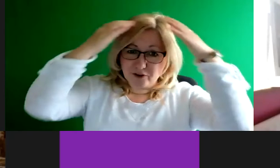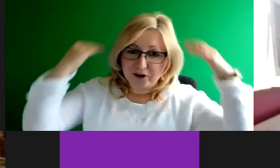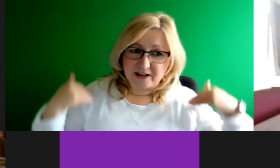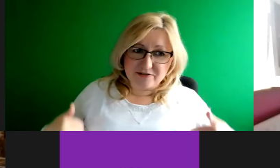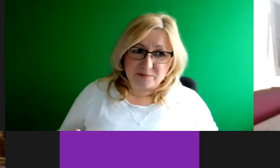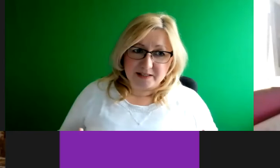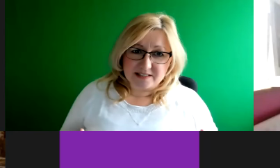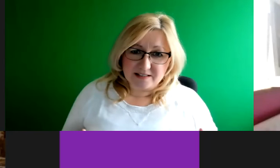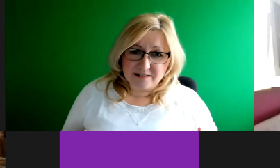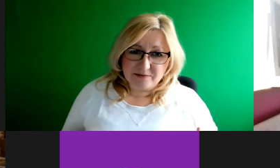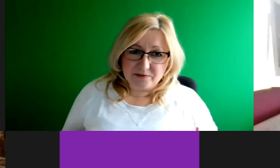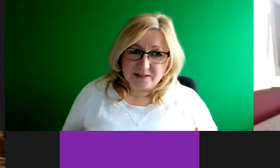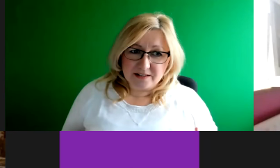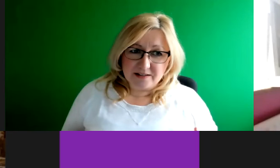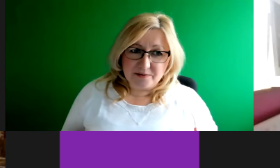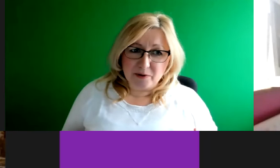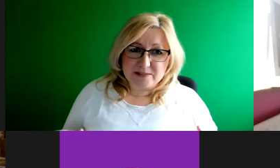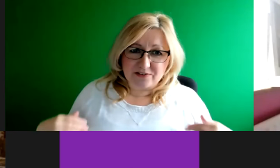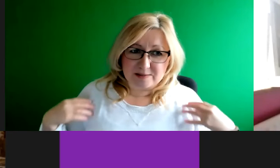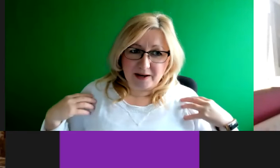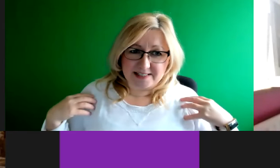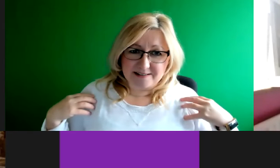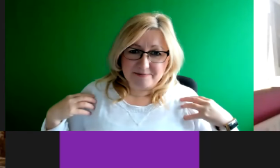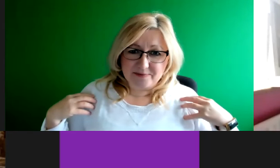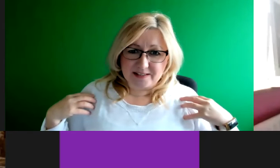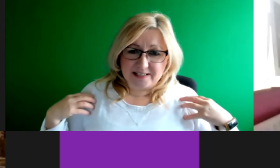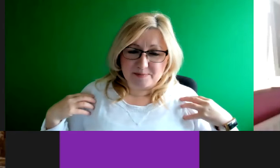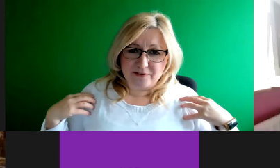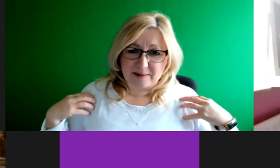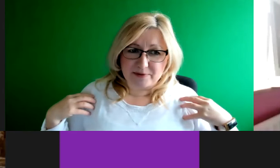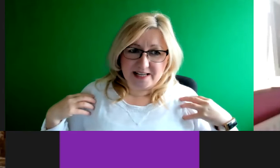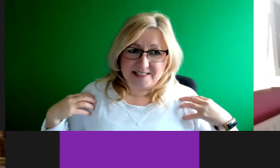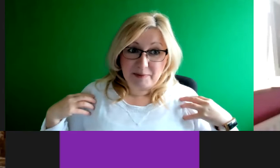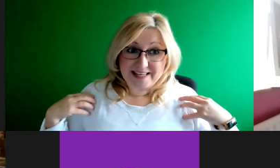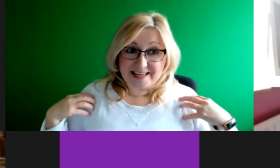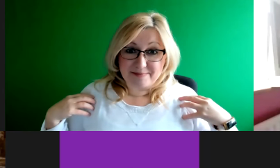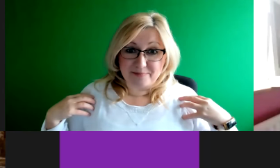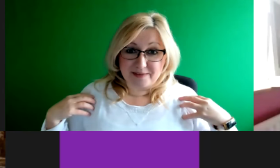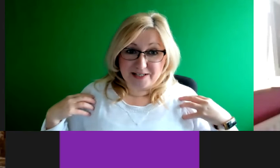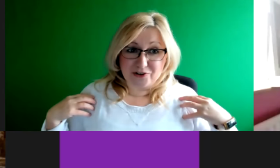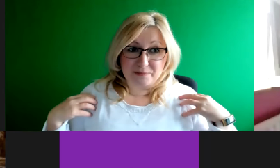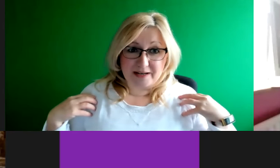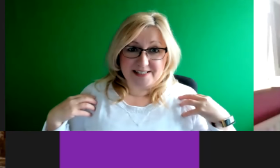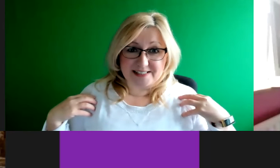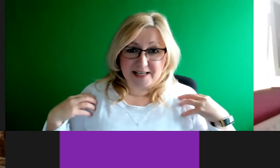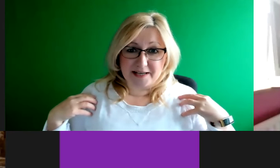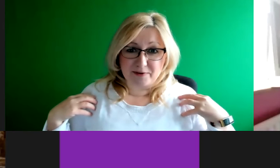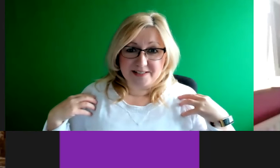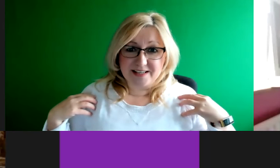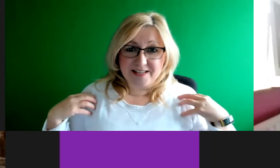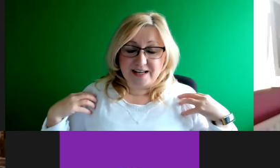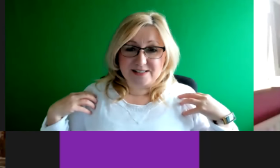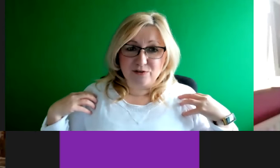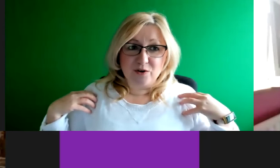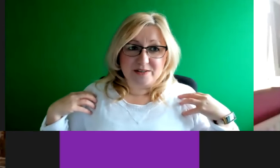the foregrounded bit, most of his body, is being represented by him in another place in time,